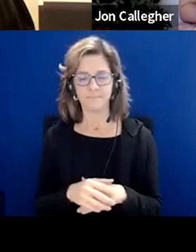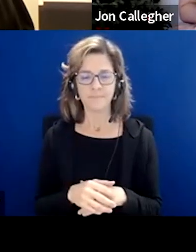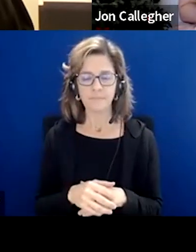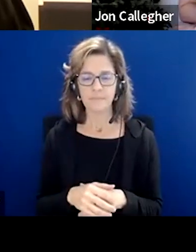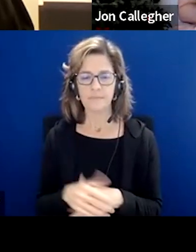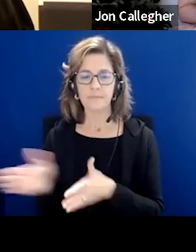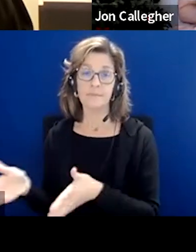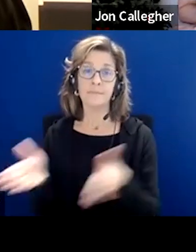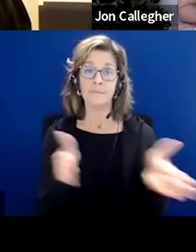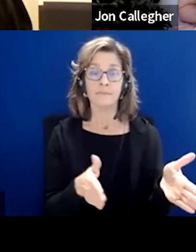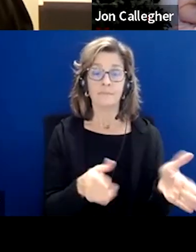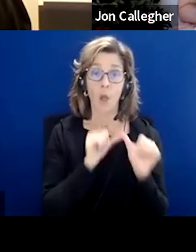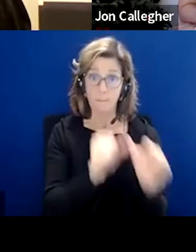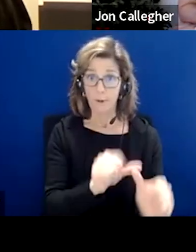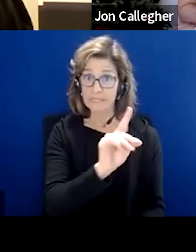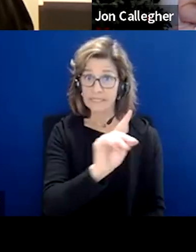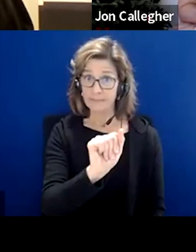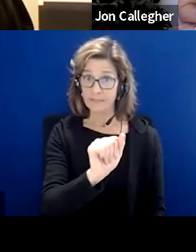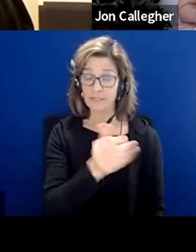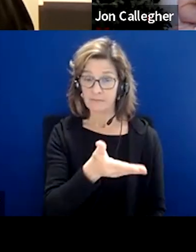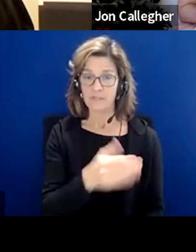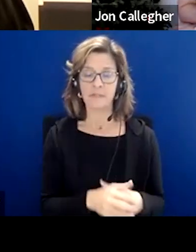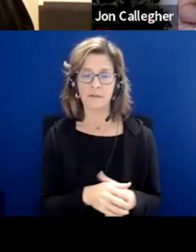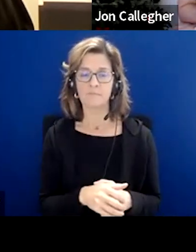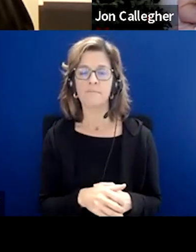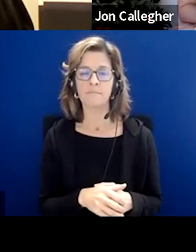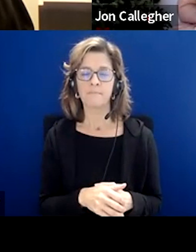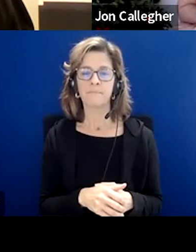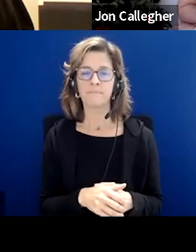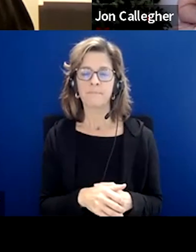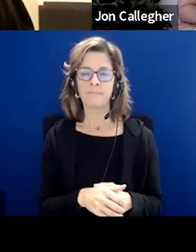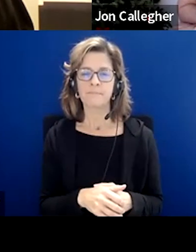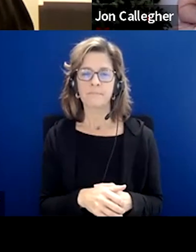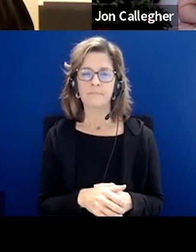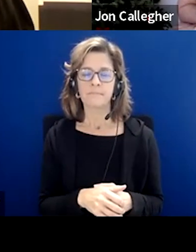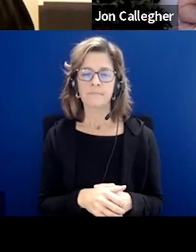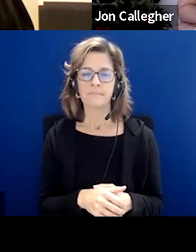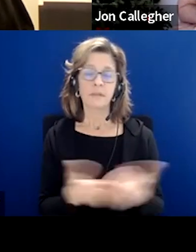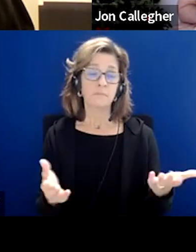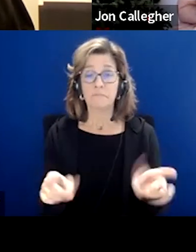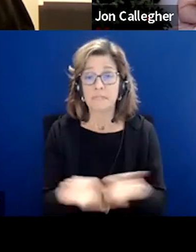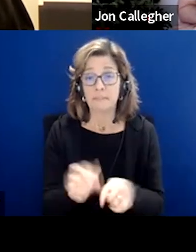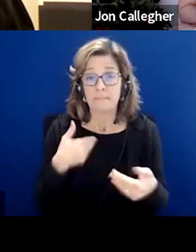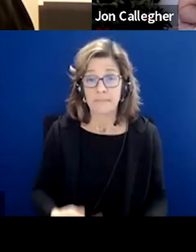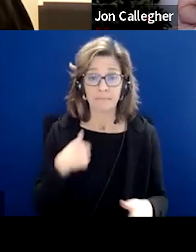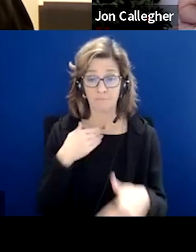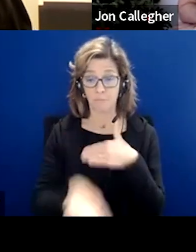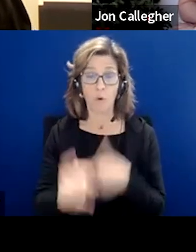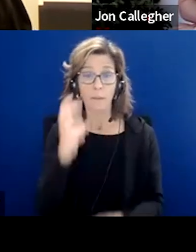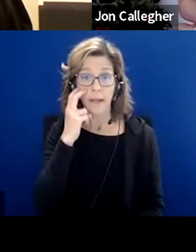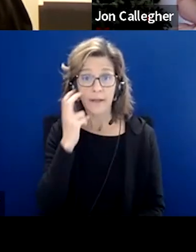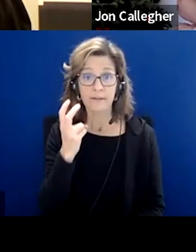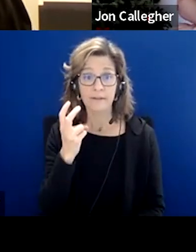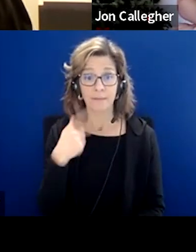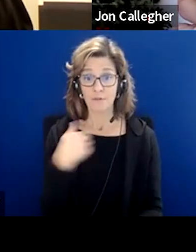perspective, I think if you're thinking about a permanent disability, if you're thinking about somebody like myself who was born blind and I show up